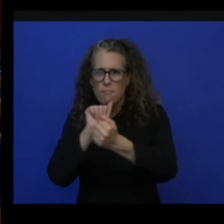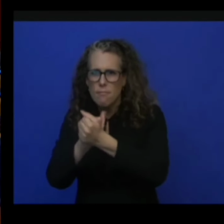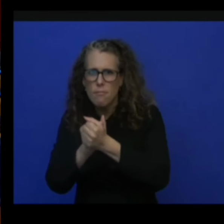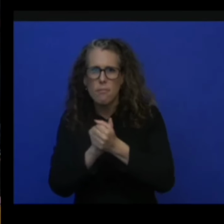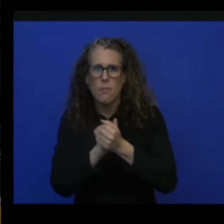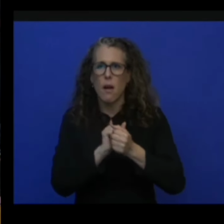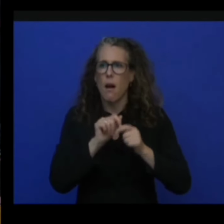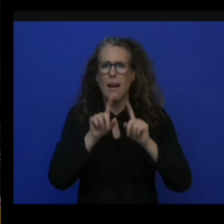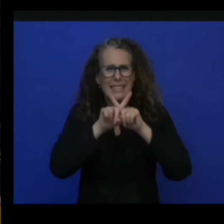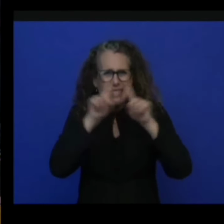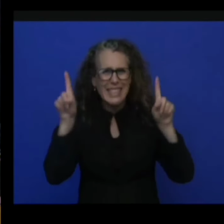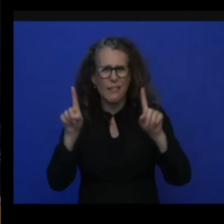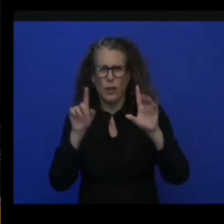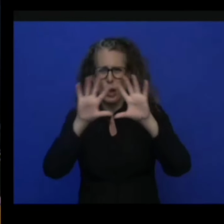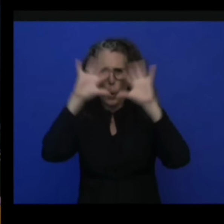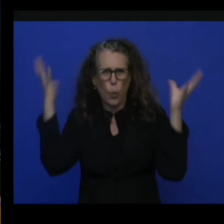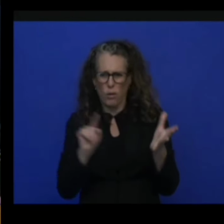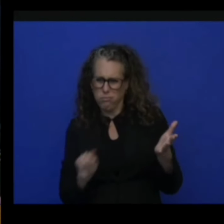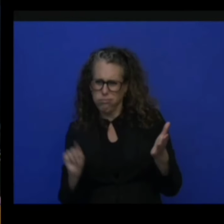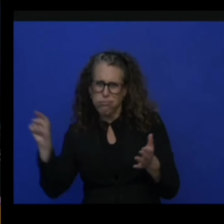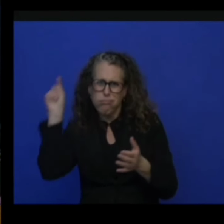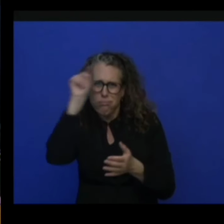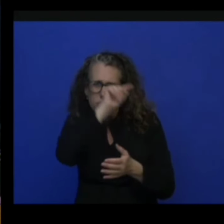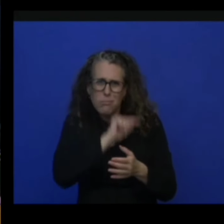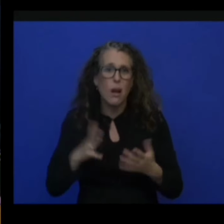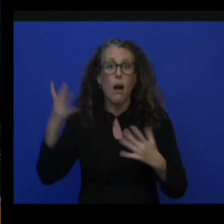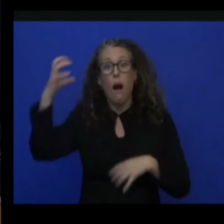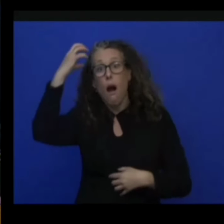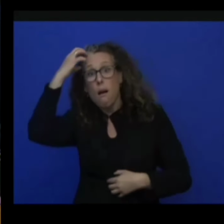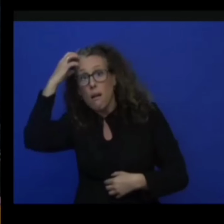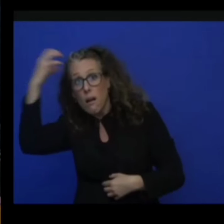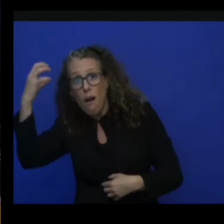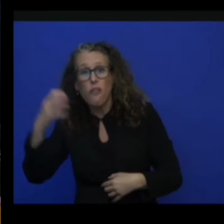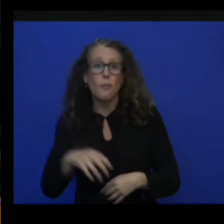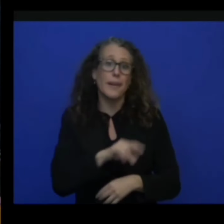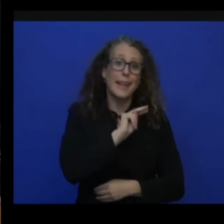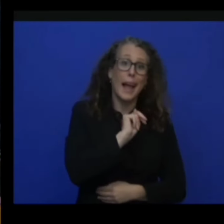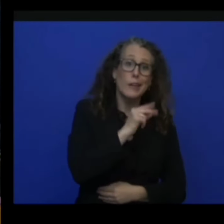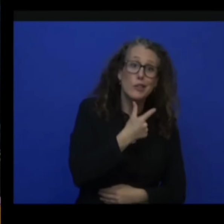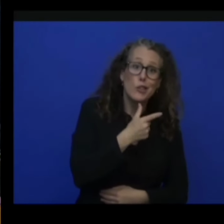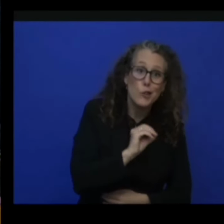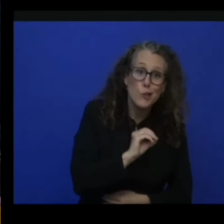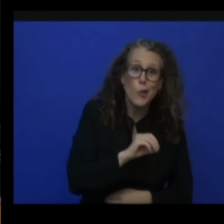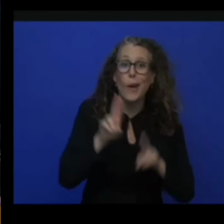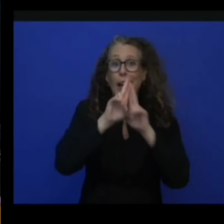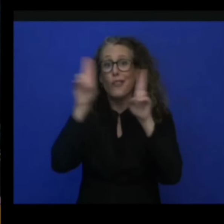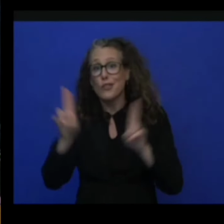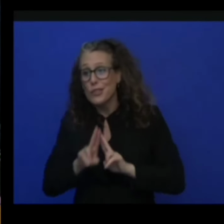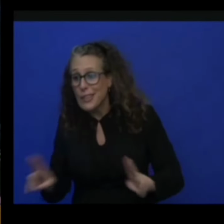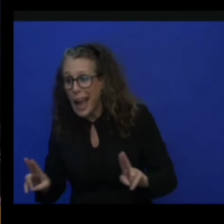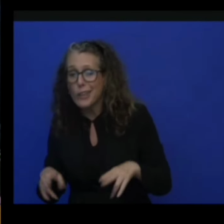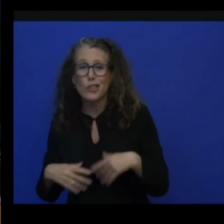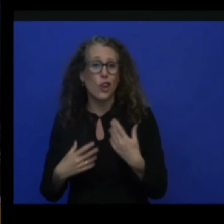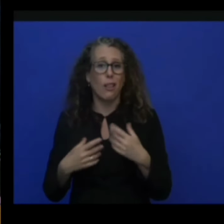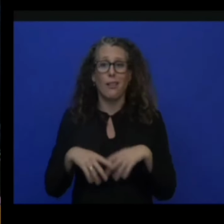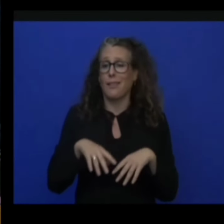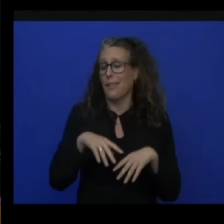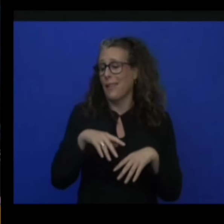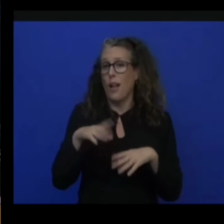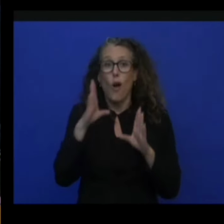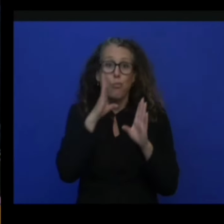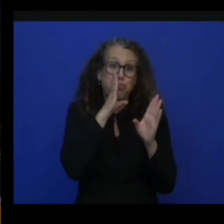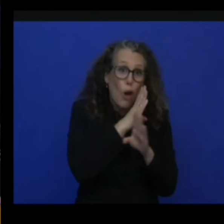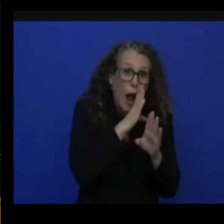disciplines, engaging governments, international organizations, civil society, the private sector, and academic in